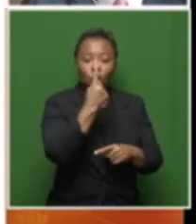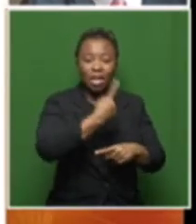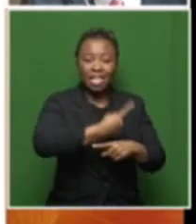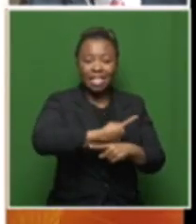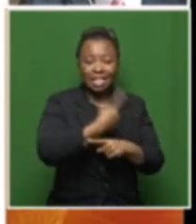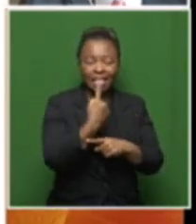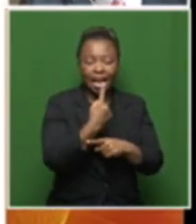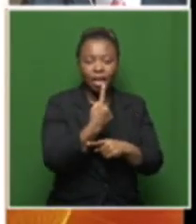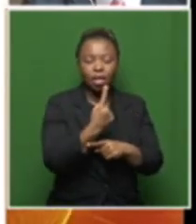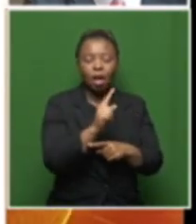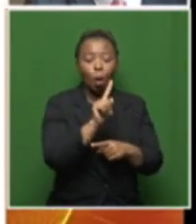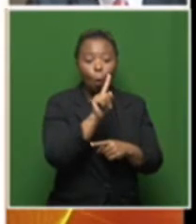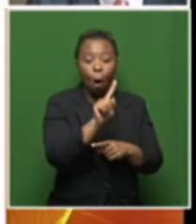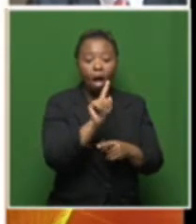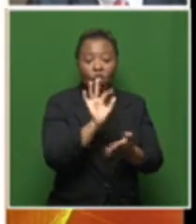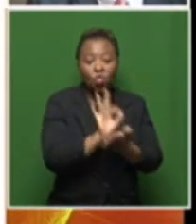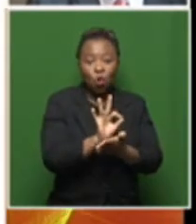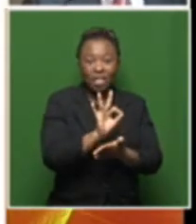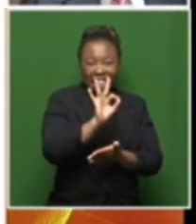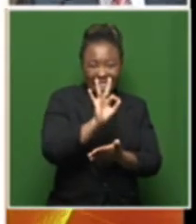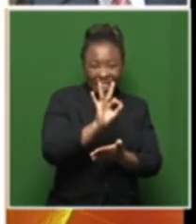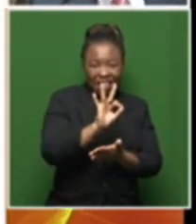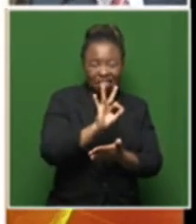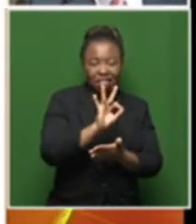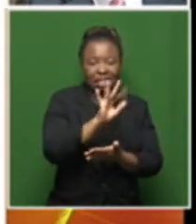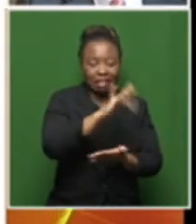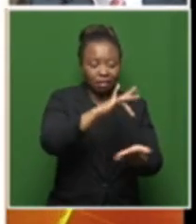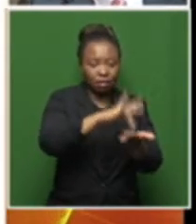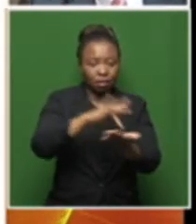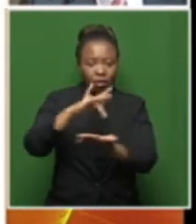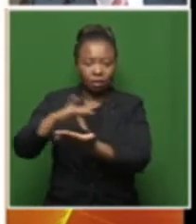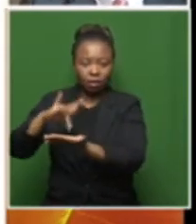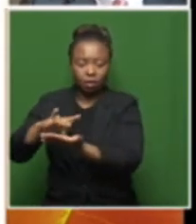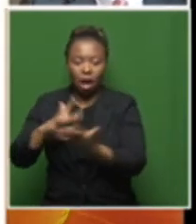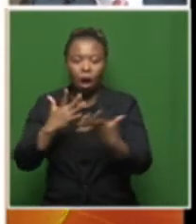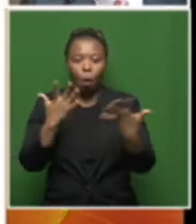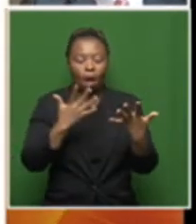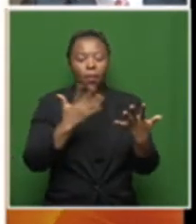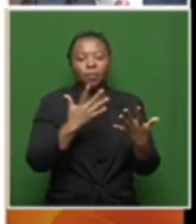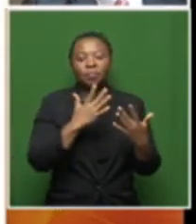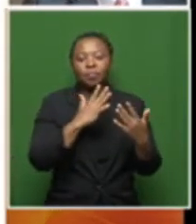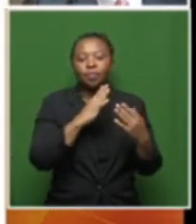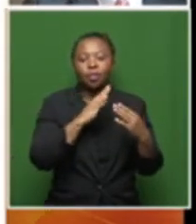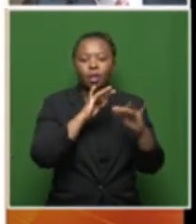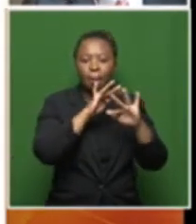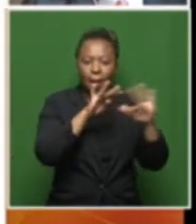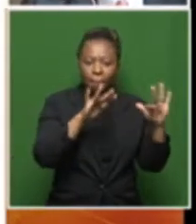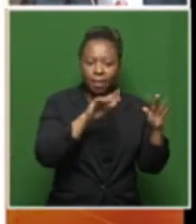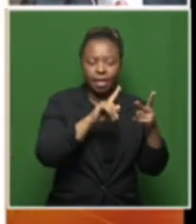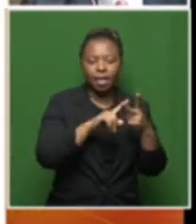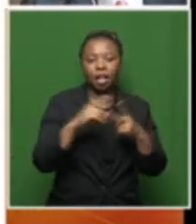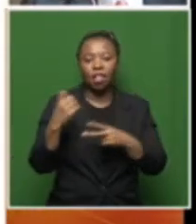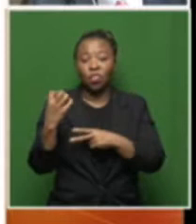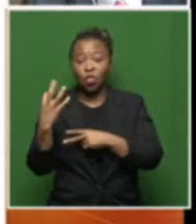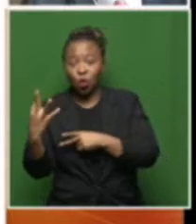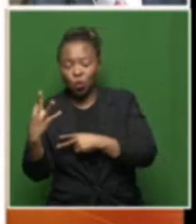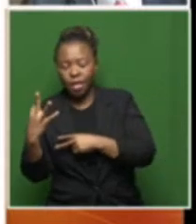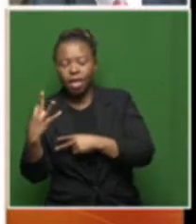113 vaccination sites, 110 in the public service and 3 in the private sector. We now have operational